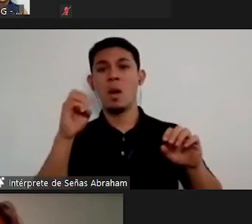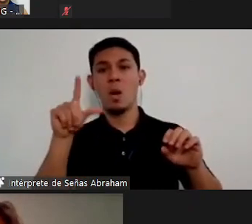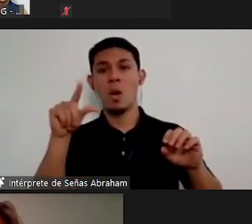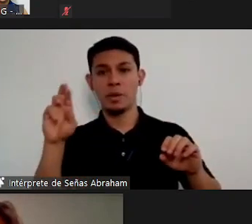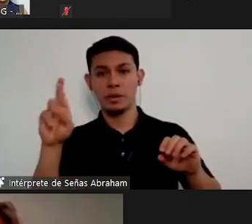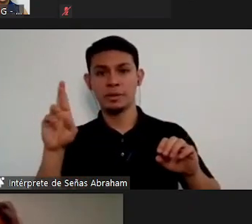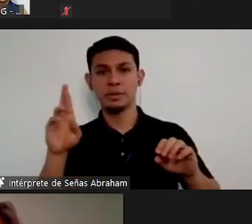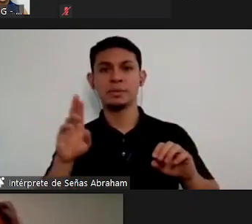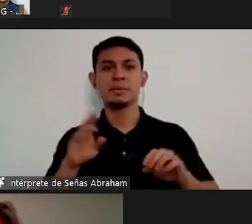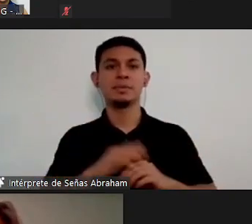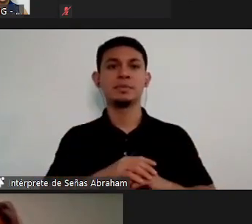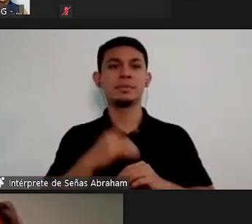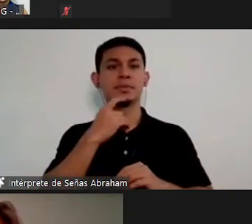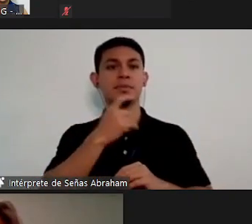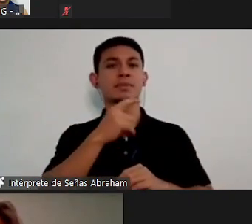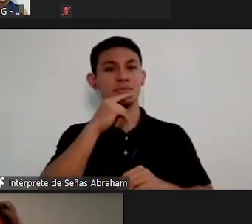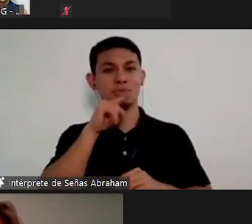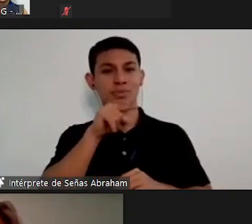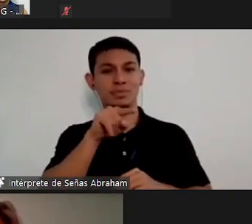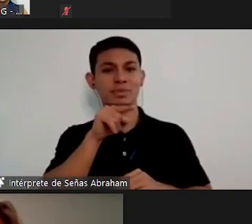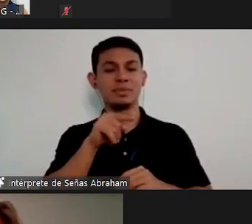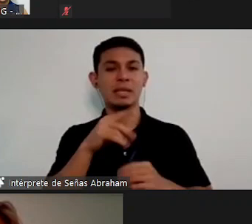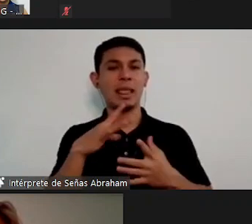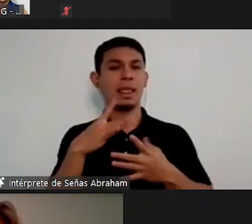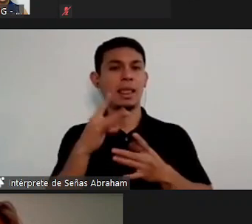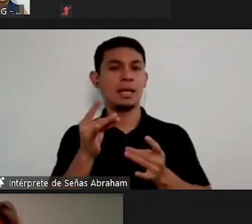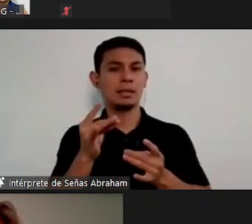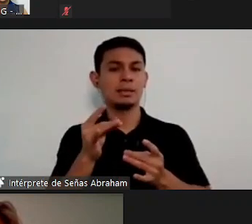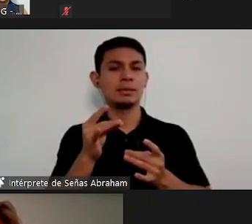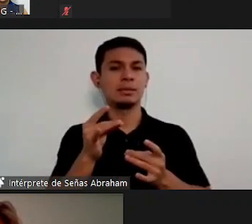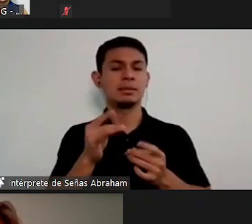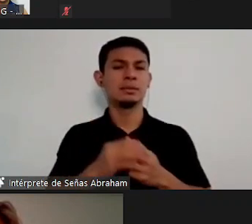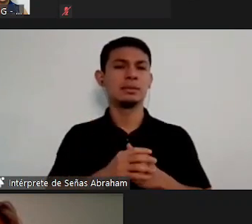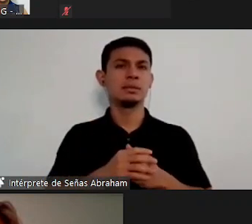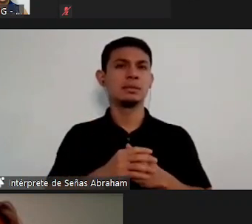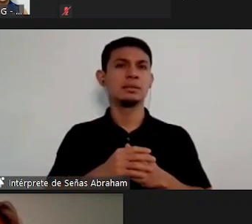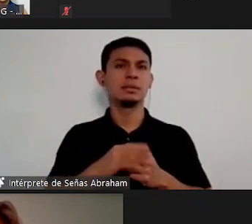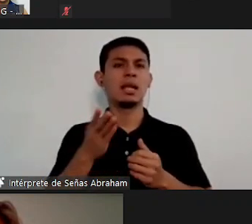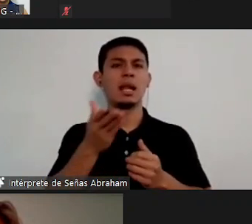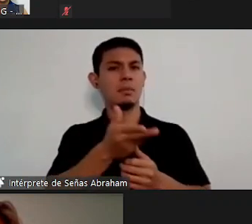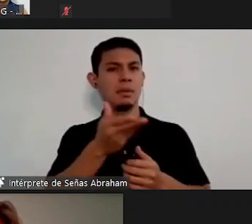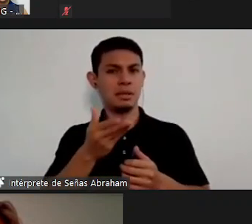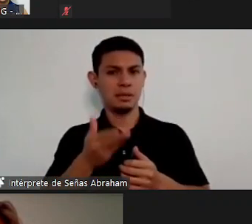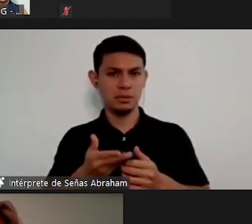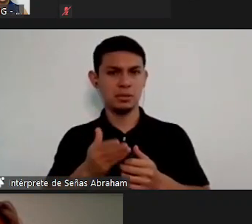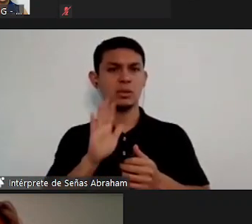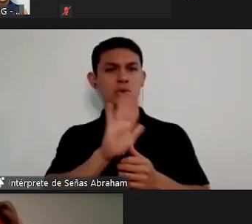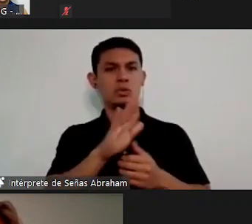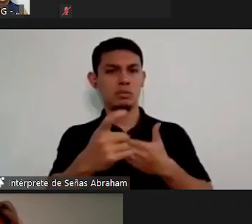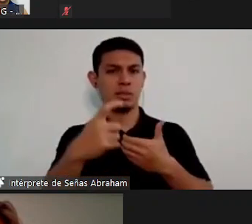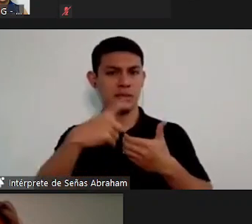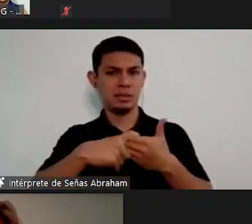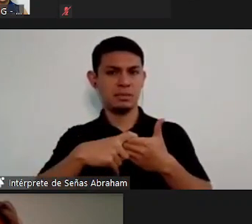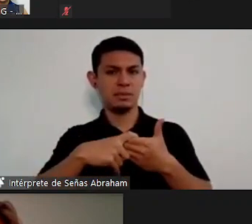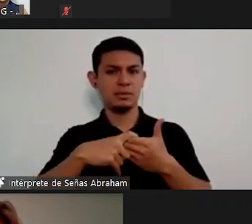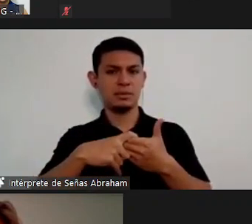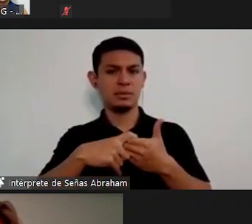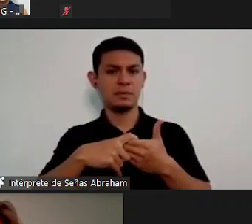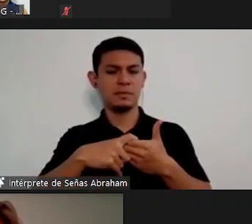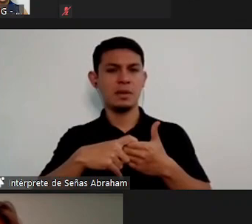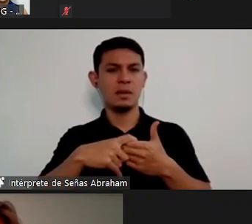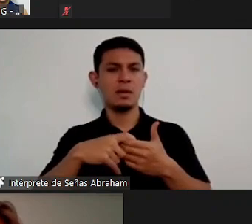and we would like with rauhi to start about the interest that was posed in the